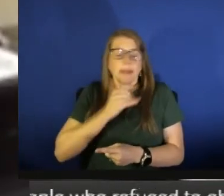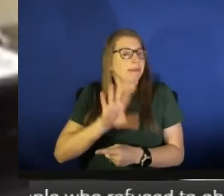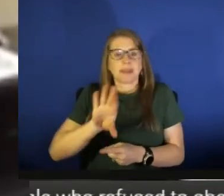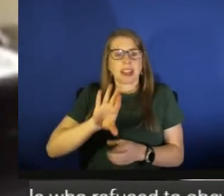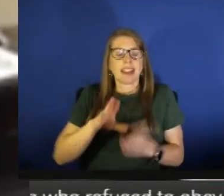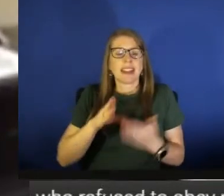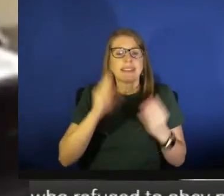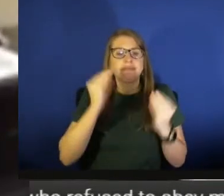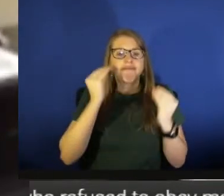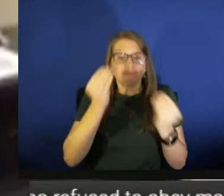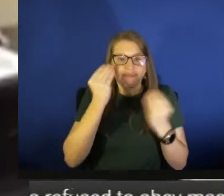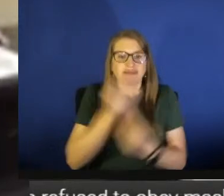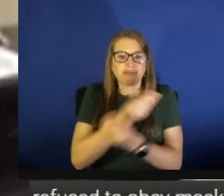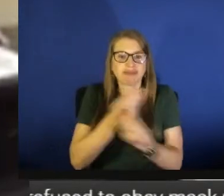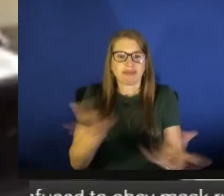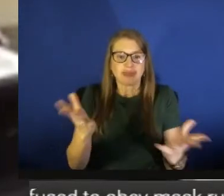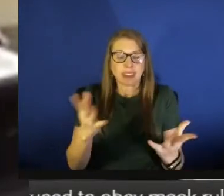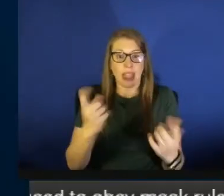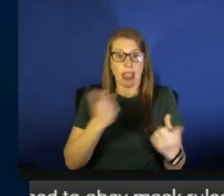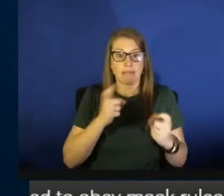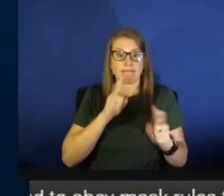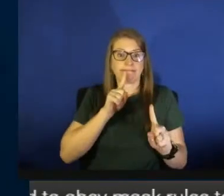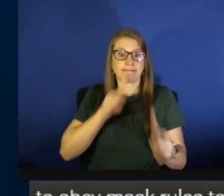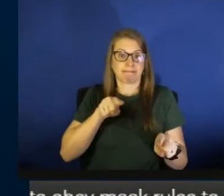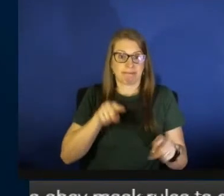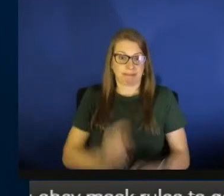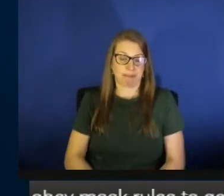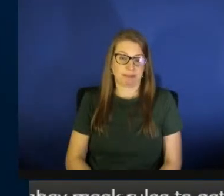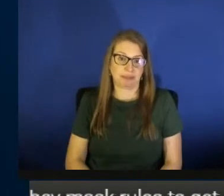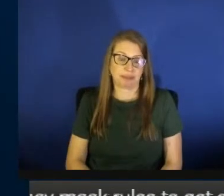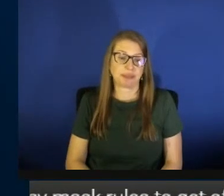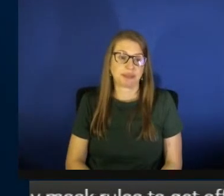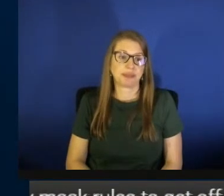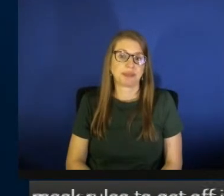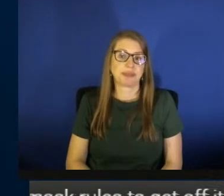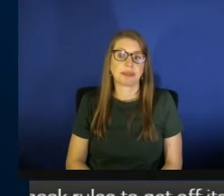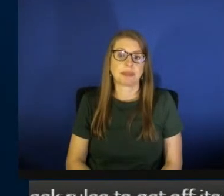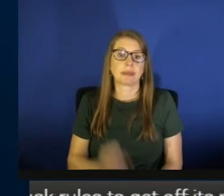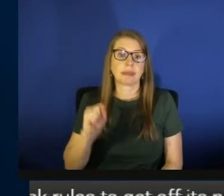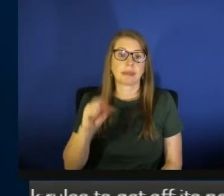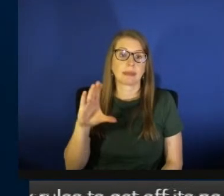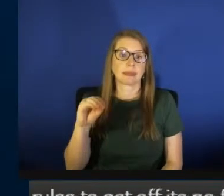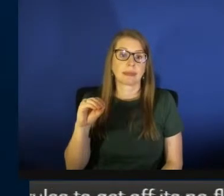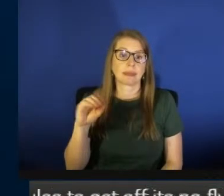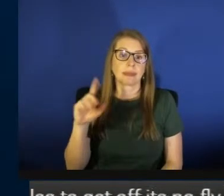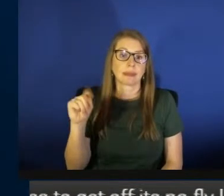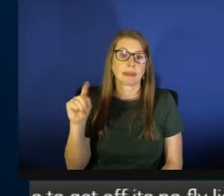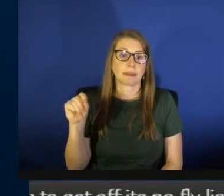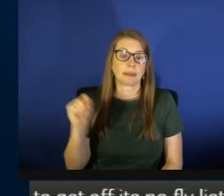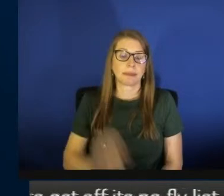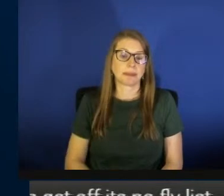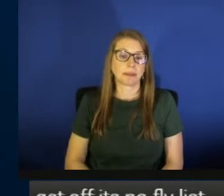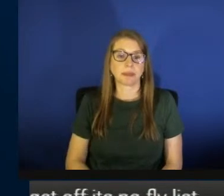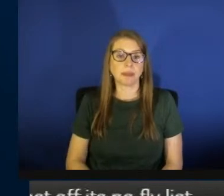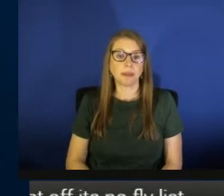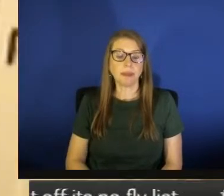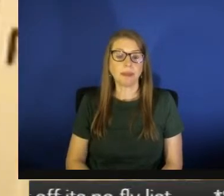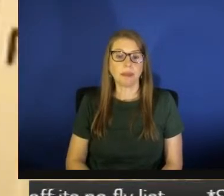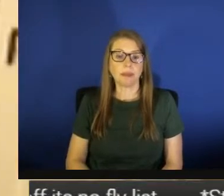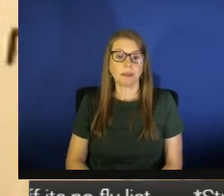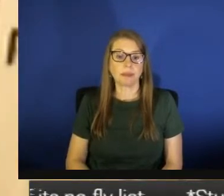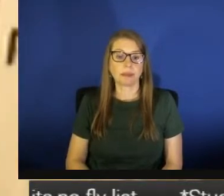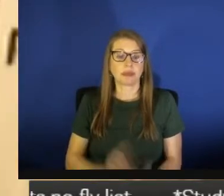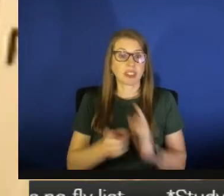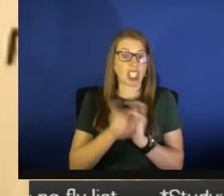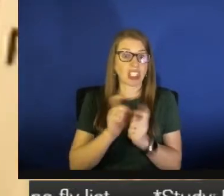public and getting answers to their questions. Scott, how has this changed you, or what has it taught you?